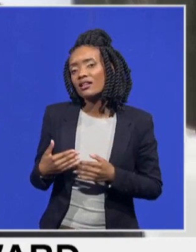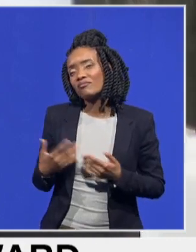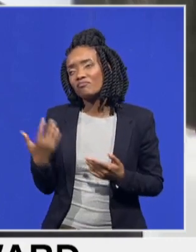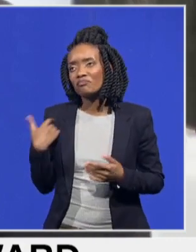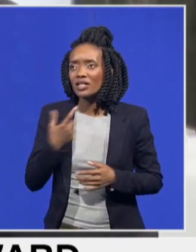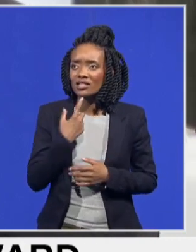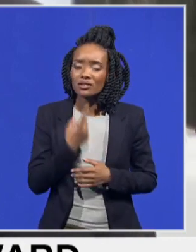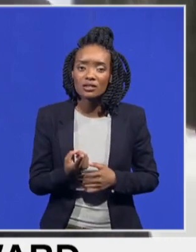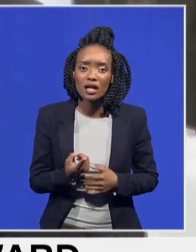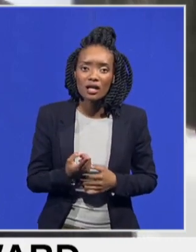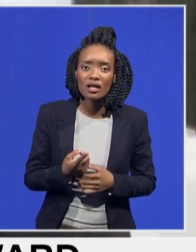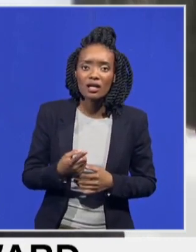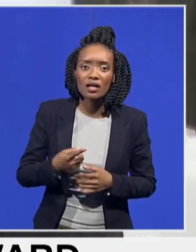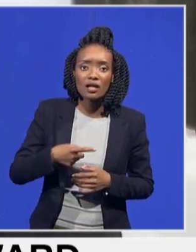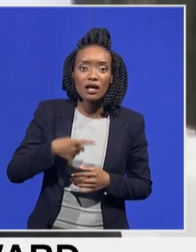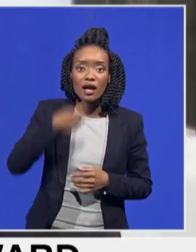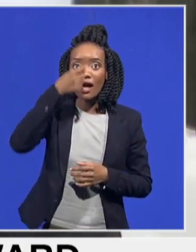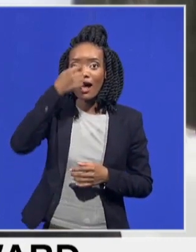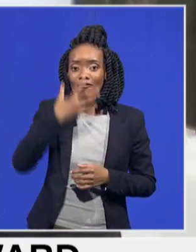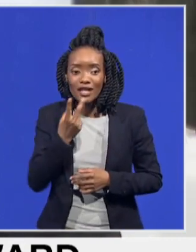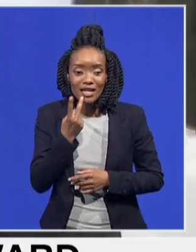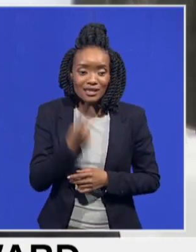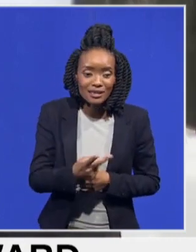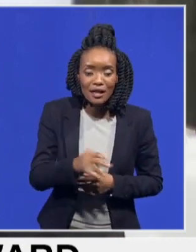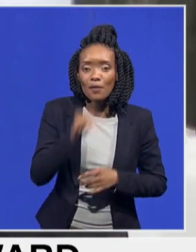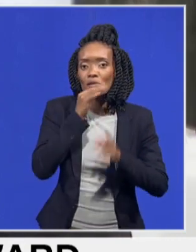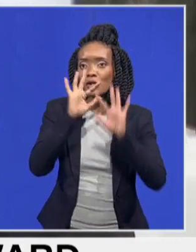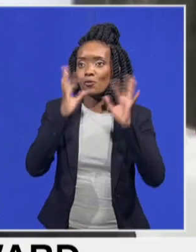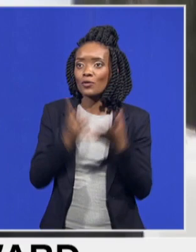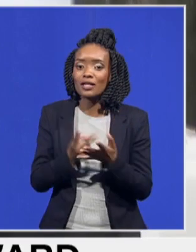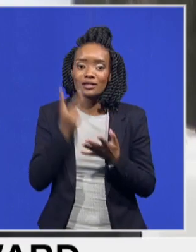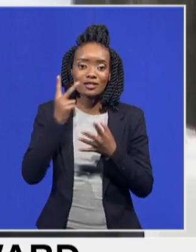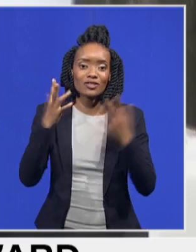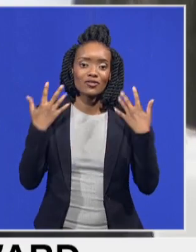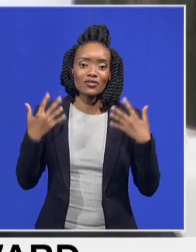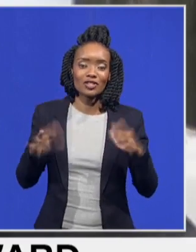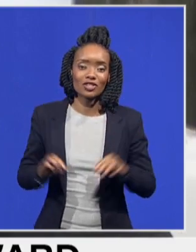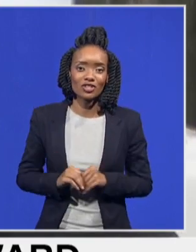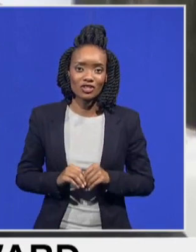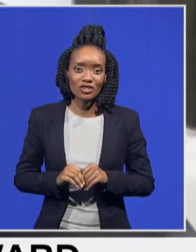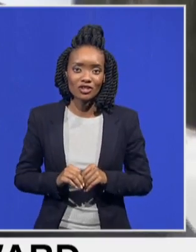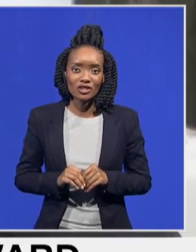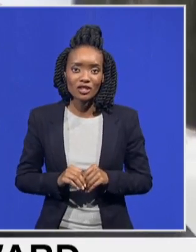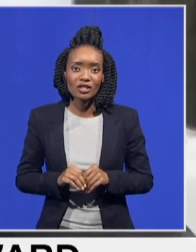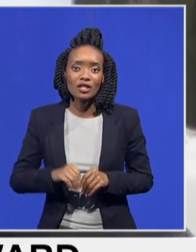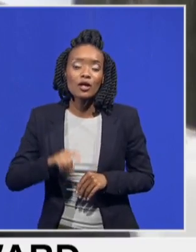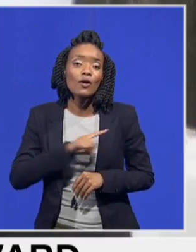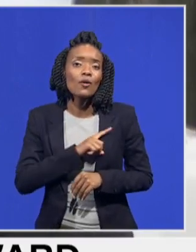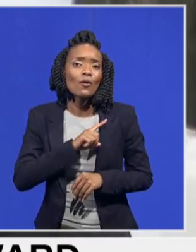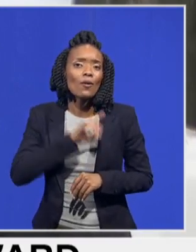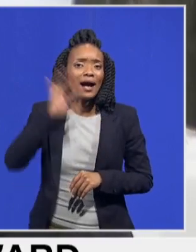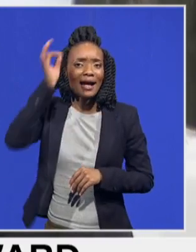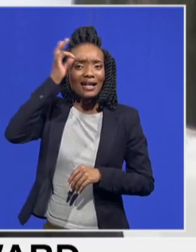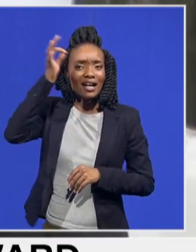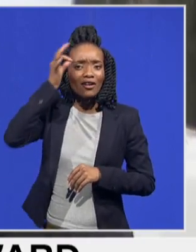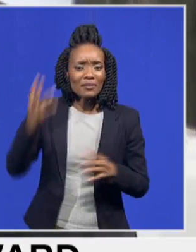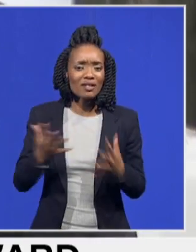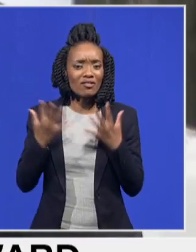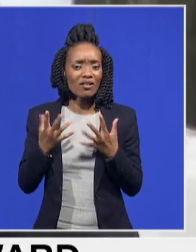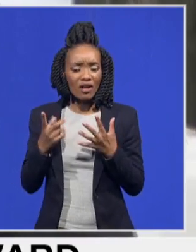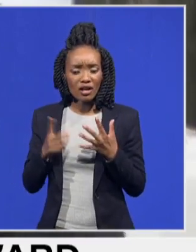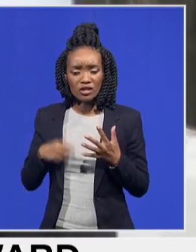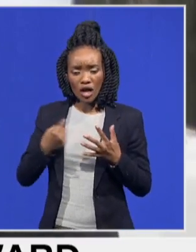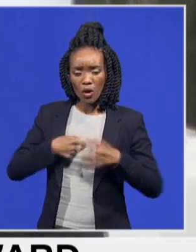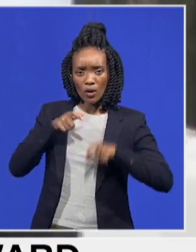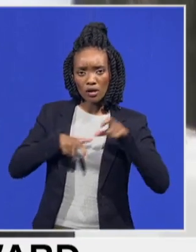see Africa, you see the world. Why? Your government will not encourage our people to come and set